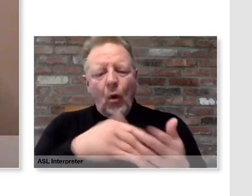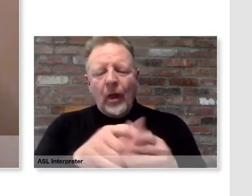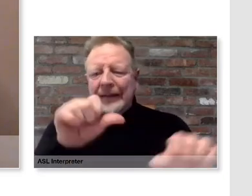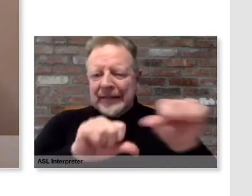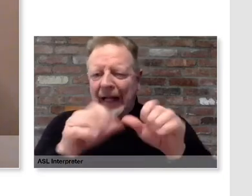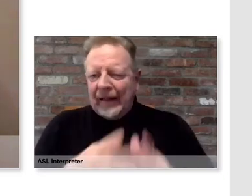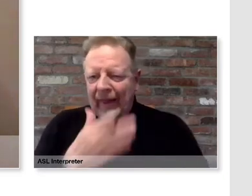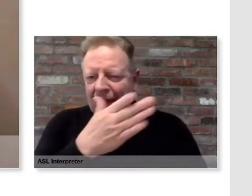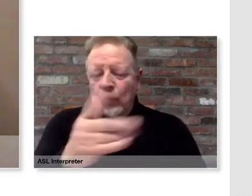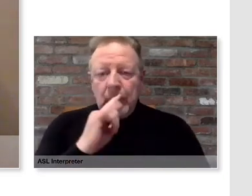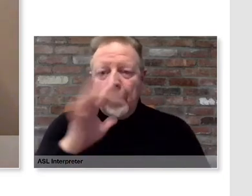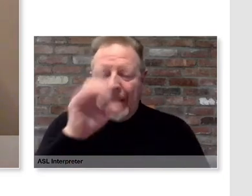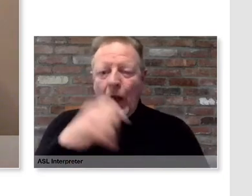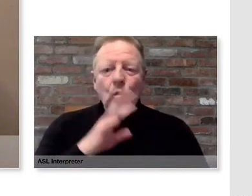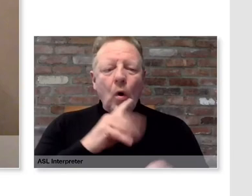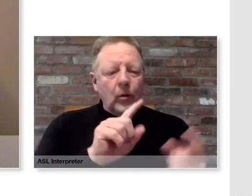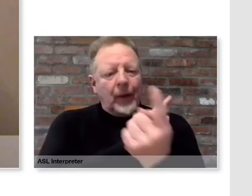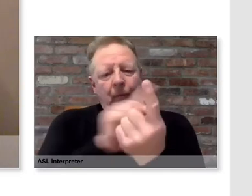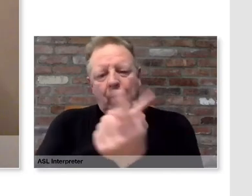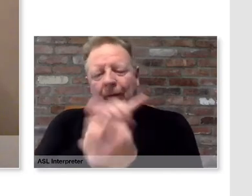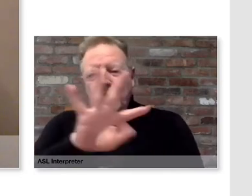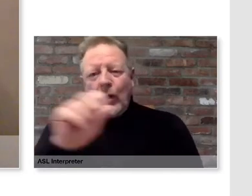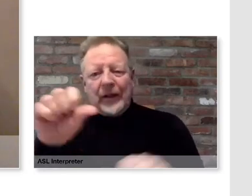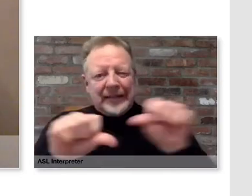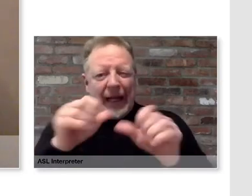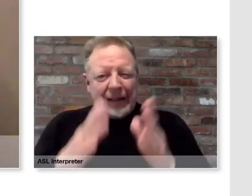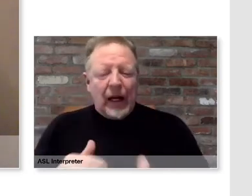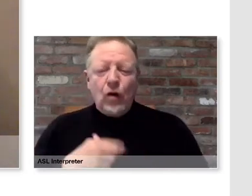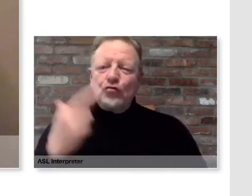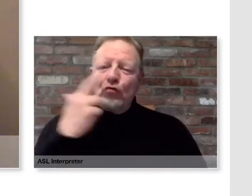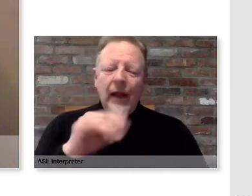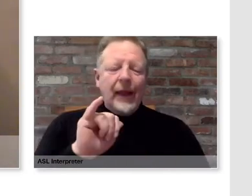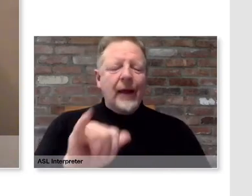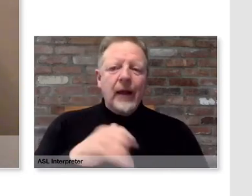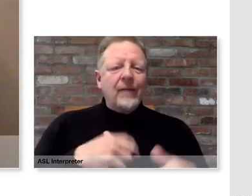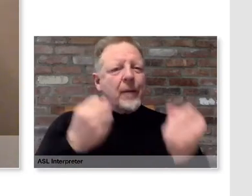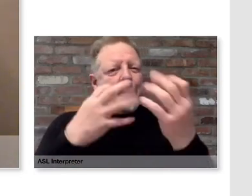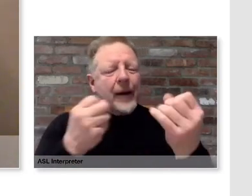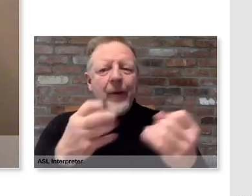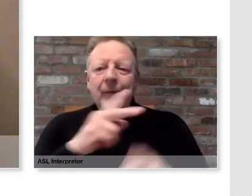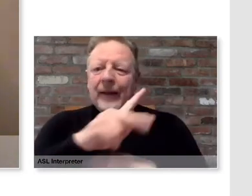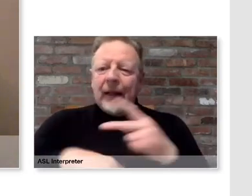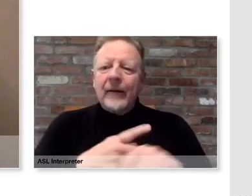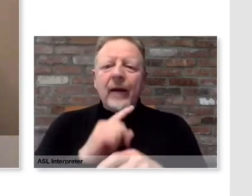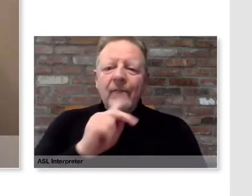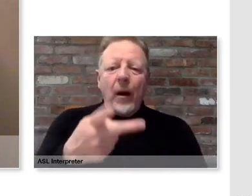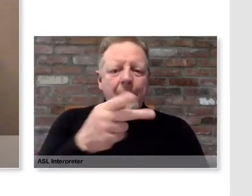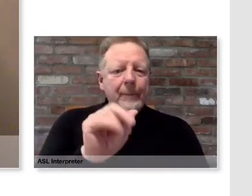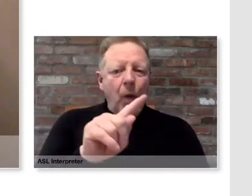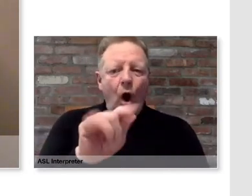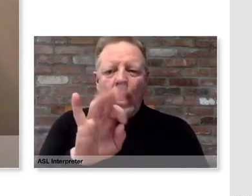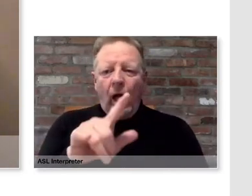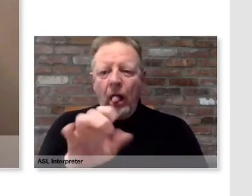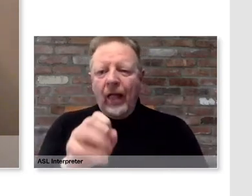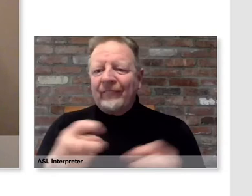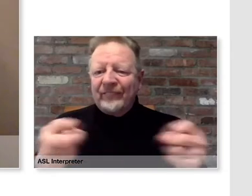to 40 scientists and I realized that there are many types of particle physicists. There is not just